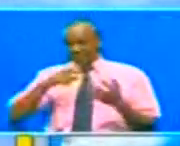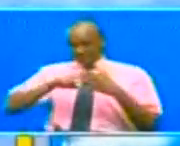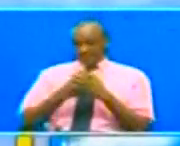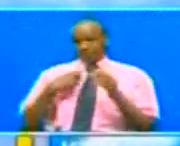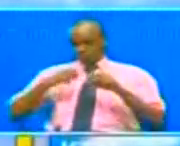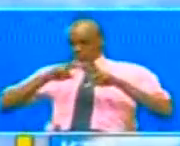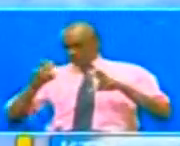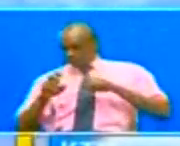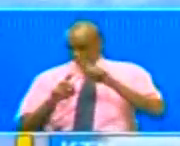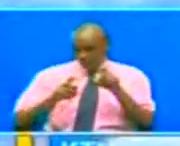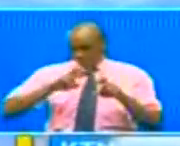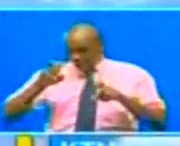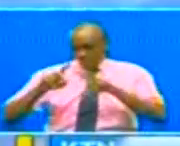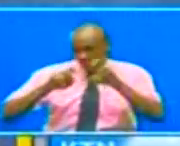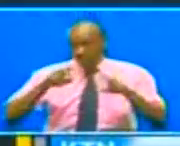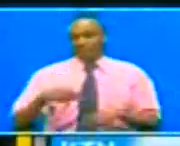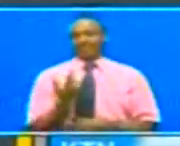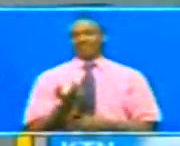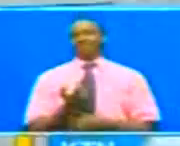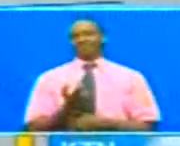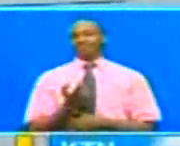started inquiring more on them.